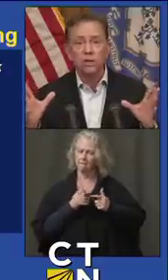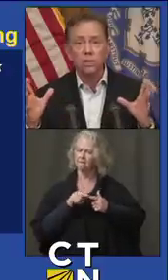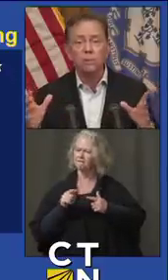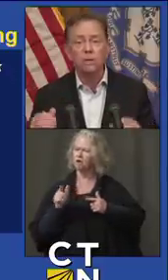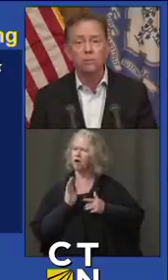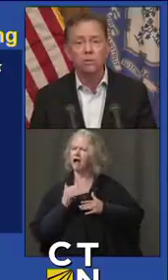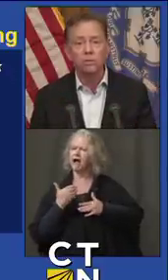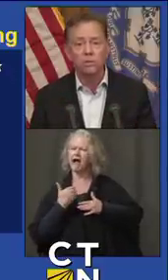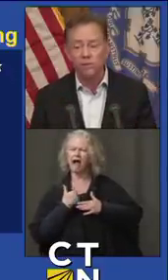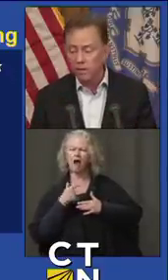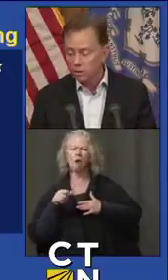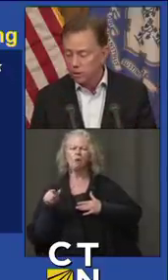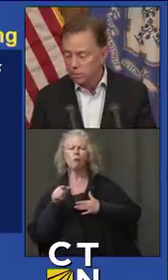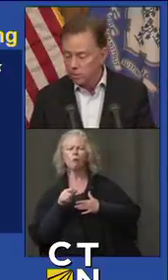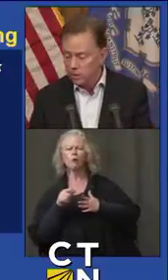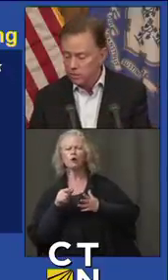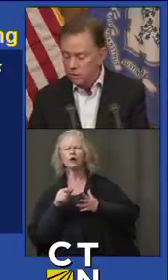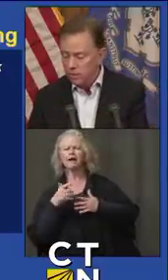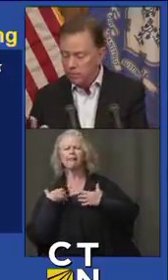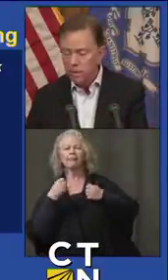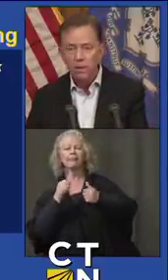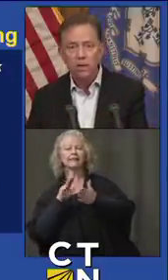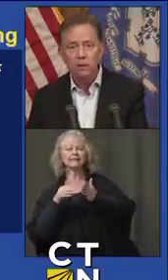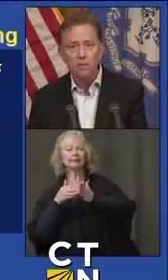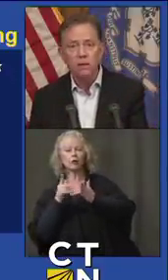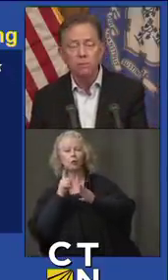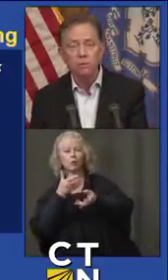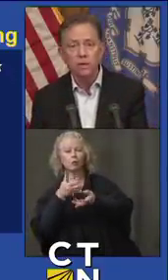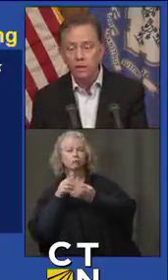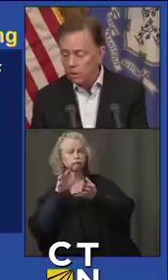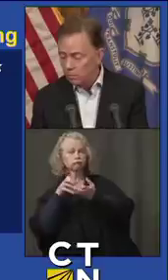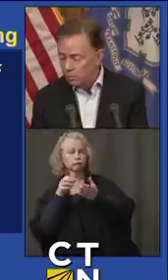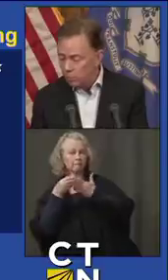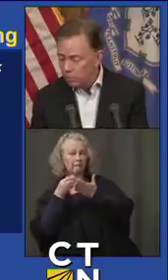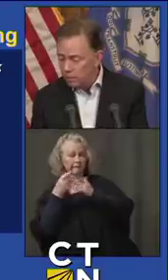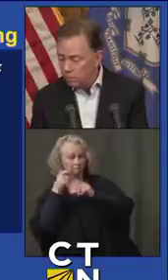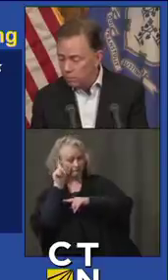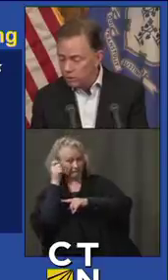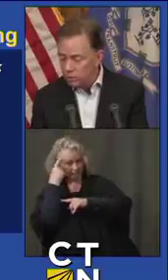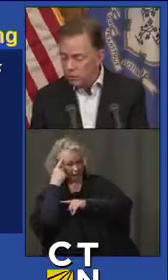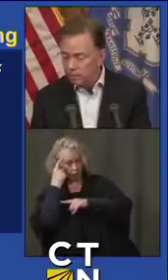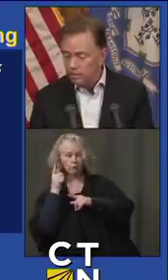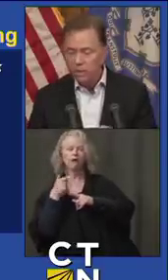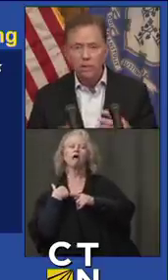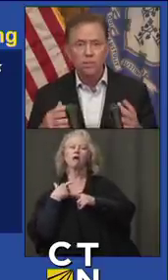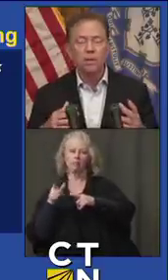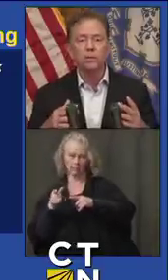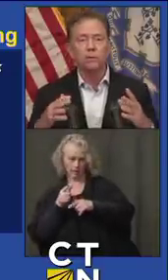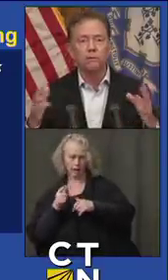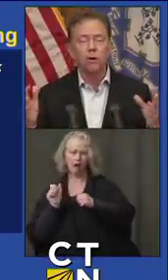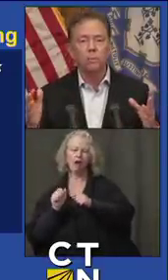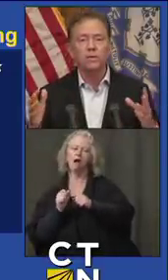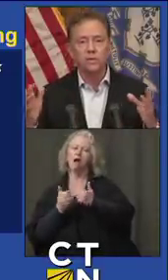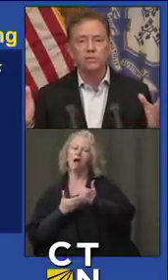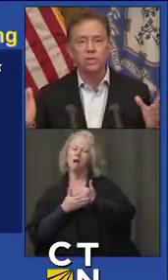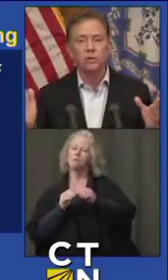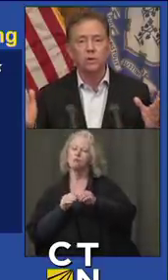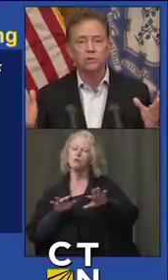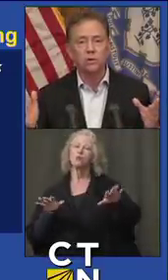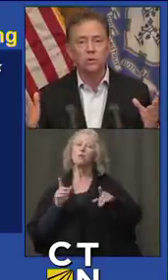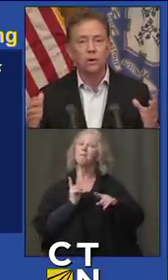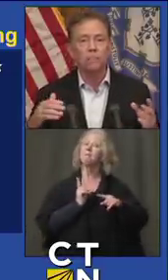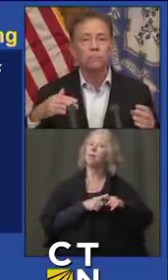which tend to be in the more disadvantaged communities. And in a minute, we'll tell you a little bit more about what we're doing to make sure pharmacies